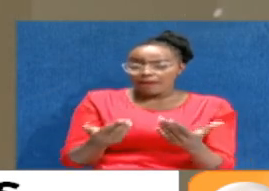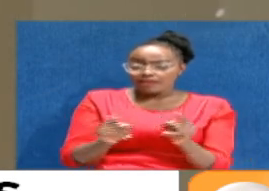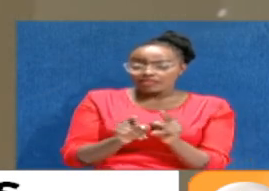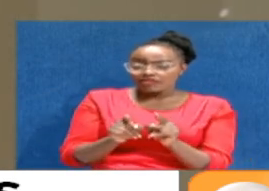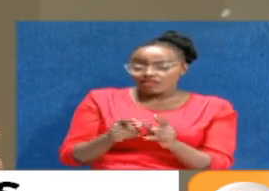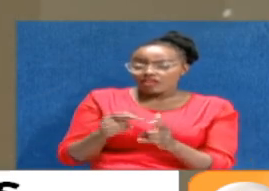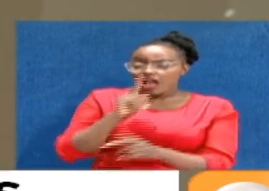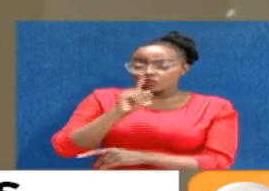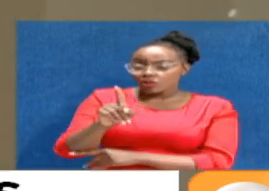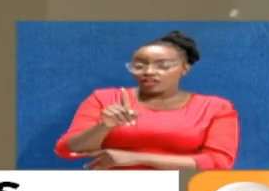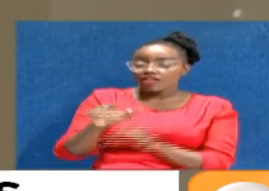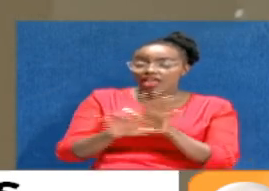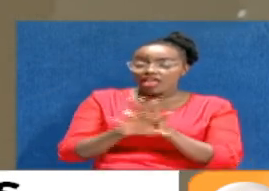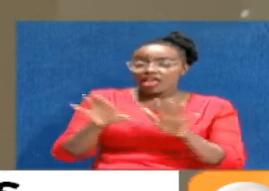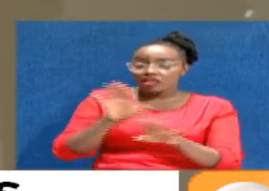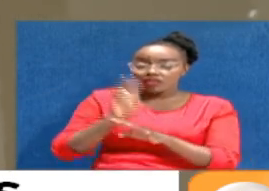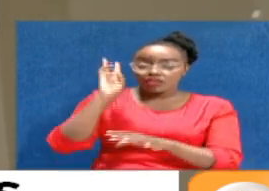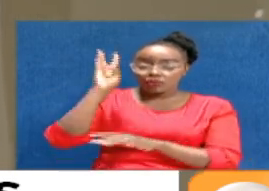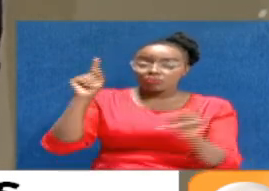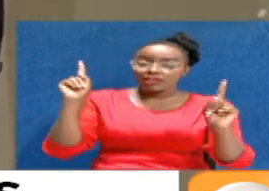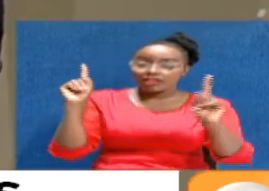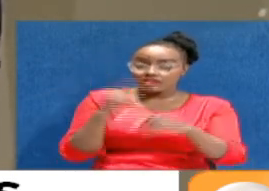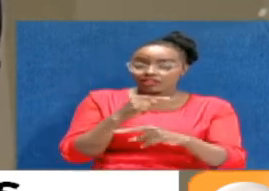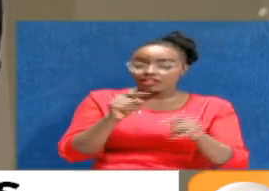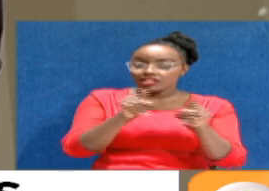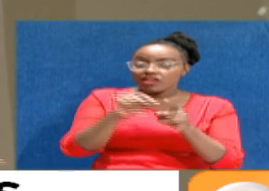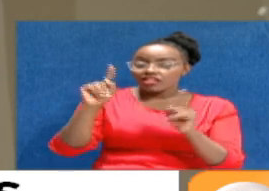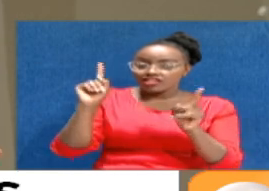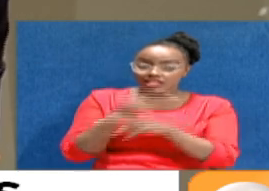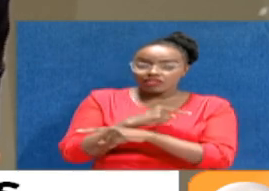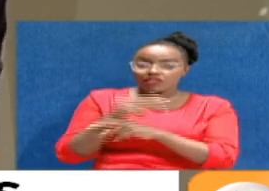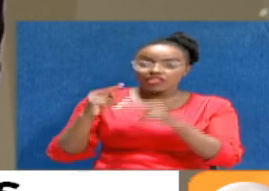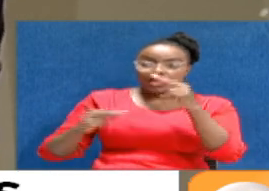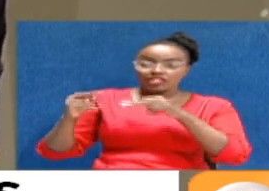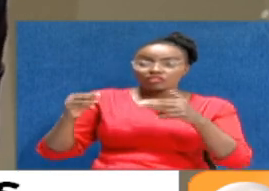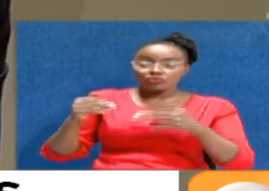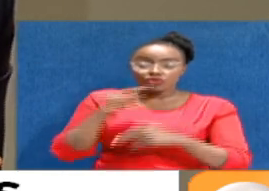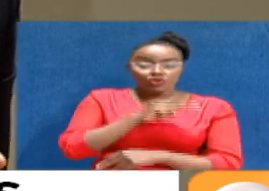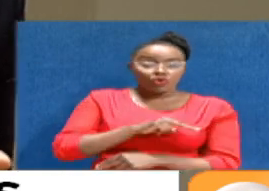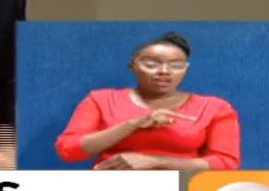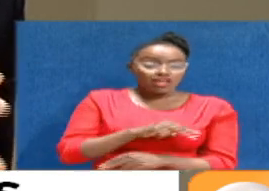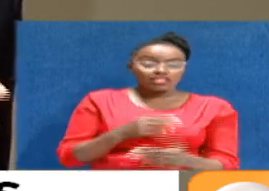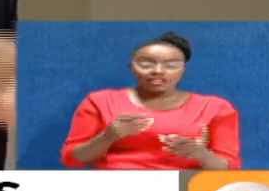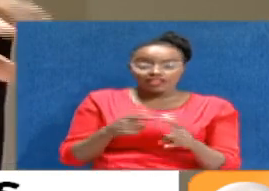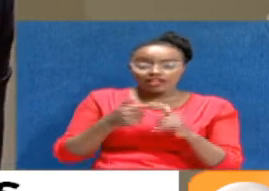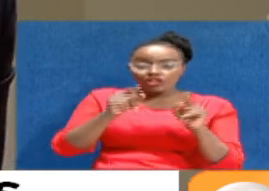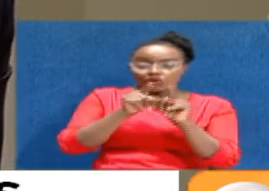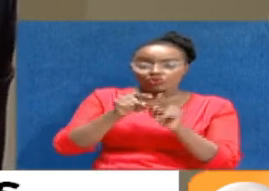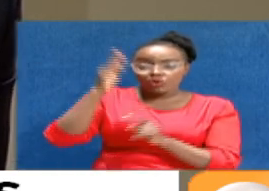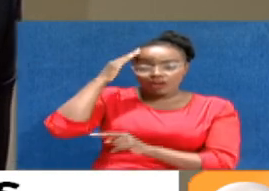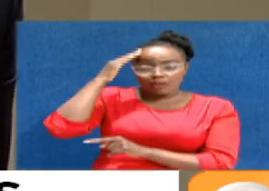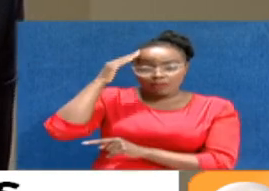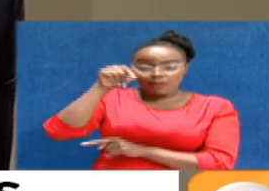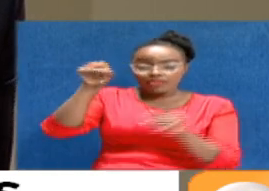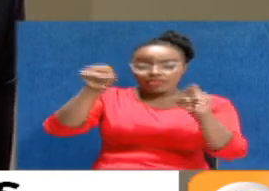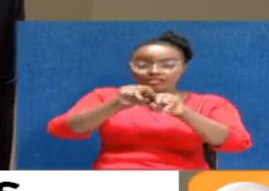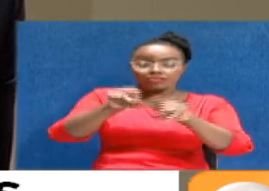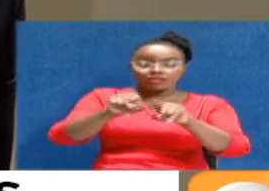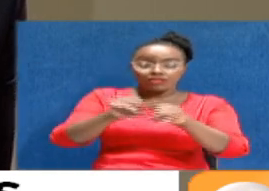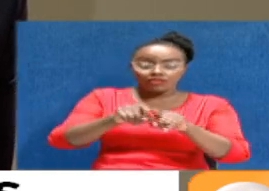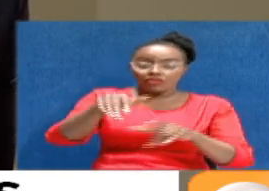a sense of assurance that things will be different. And these differences are historical in nature. Mm-hmm. I remember in this very